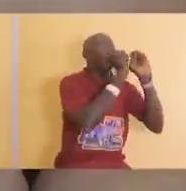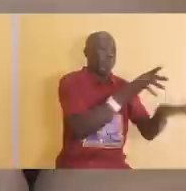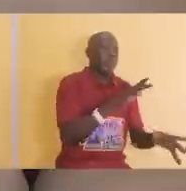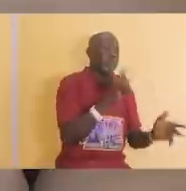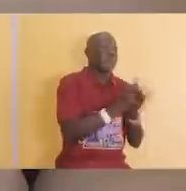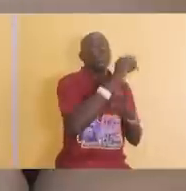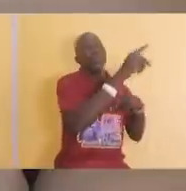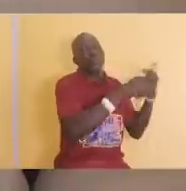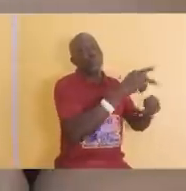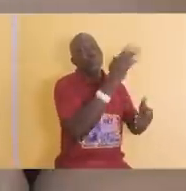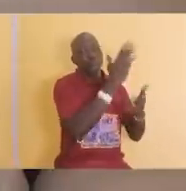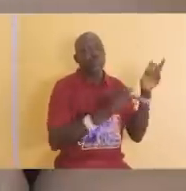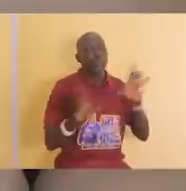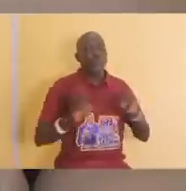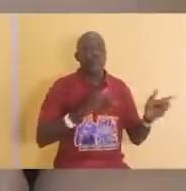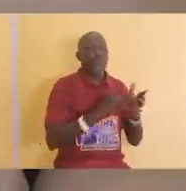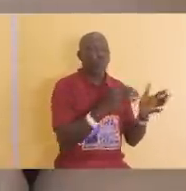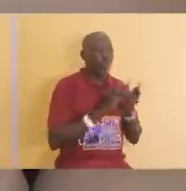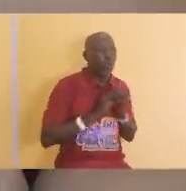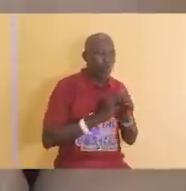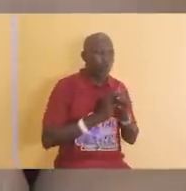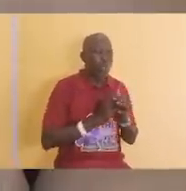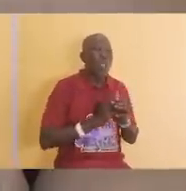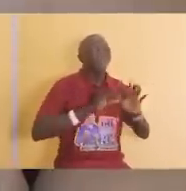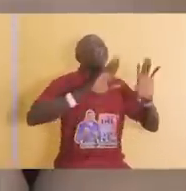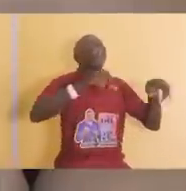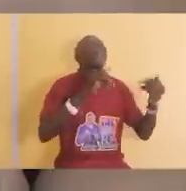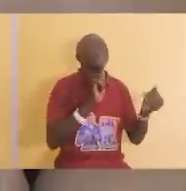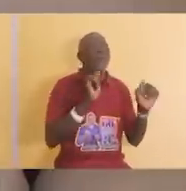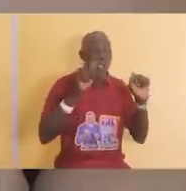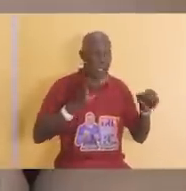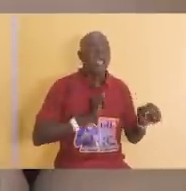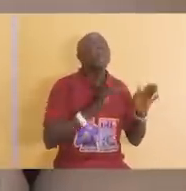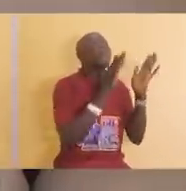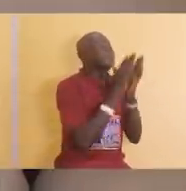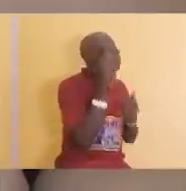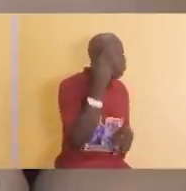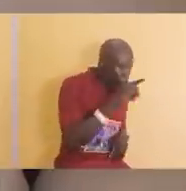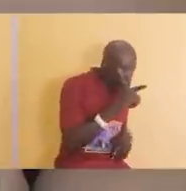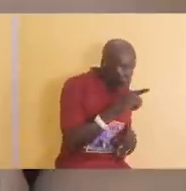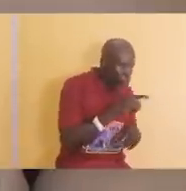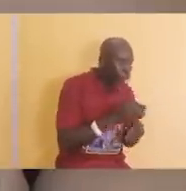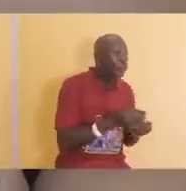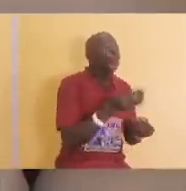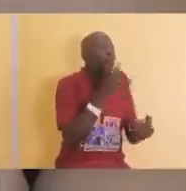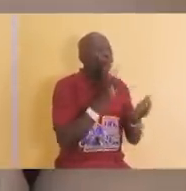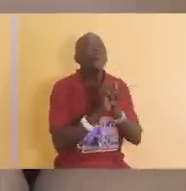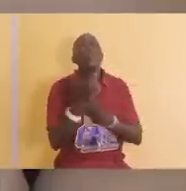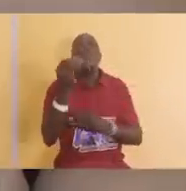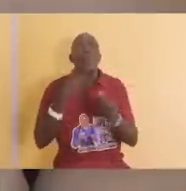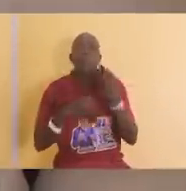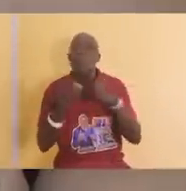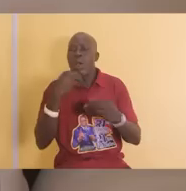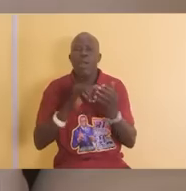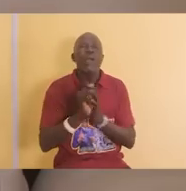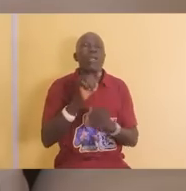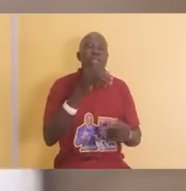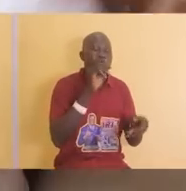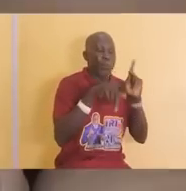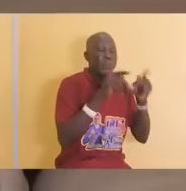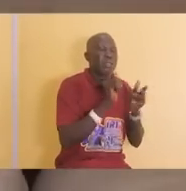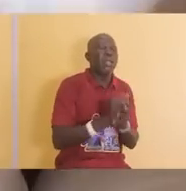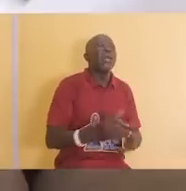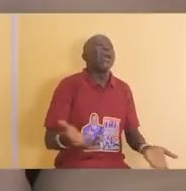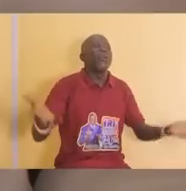bless the prophet. What did I admit it? Some have done that. But it won't let me know. Why would I pray for you? Only only that has a million